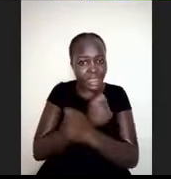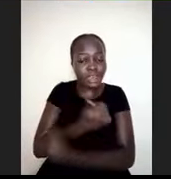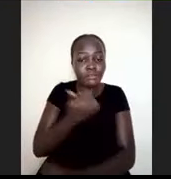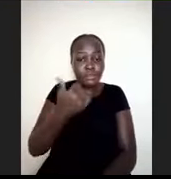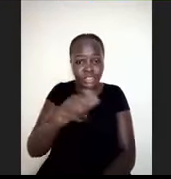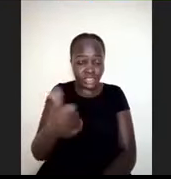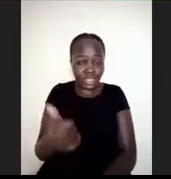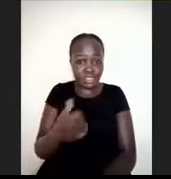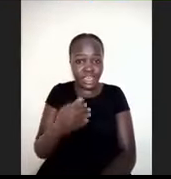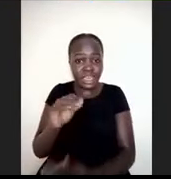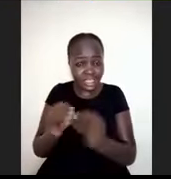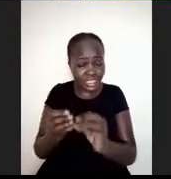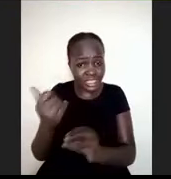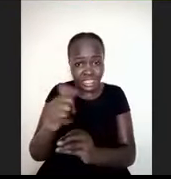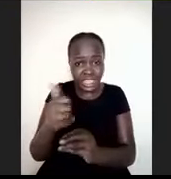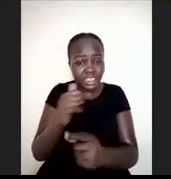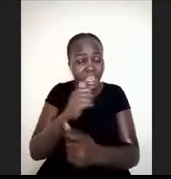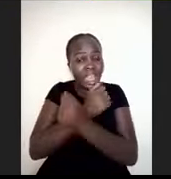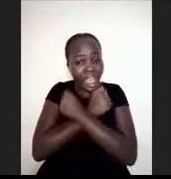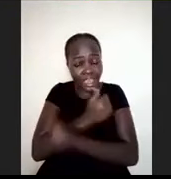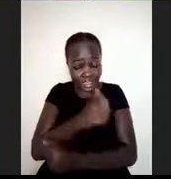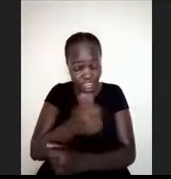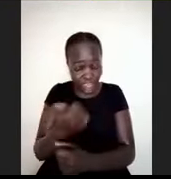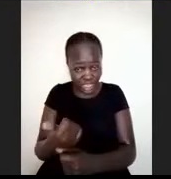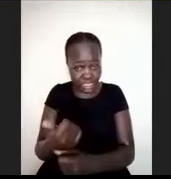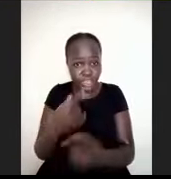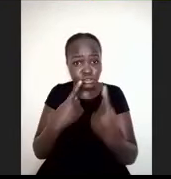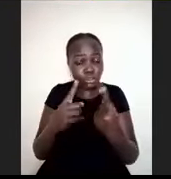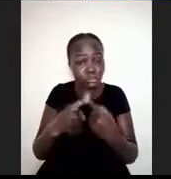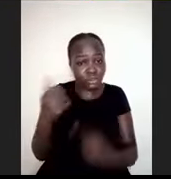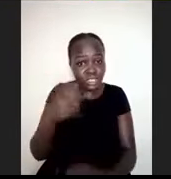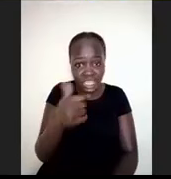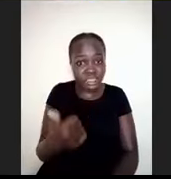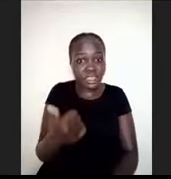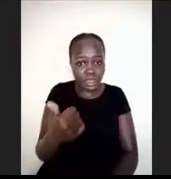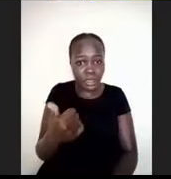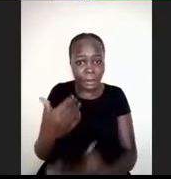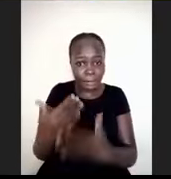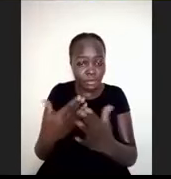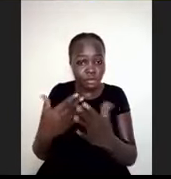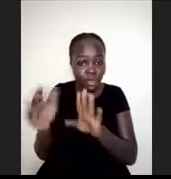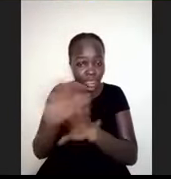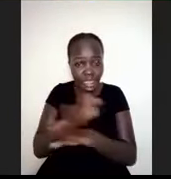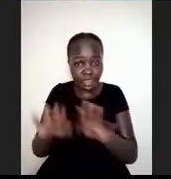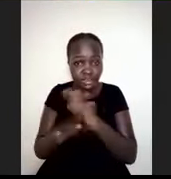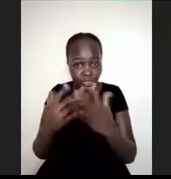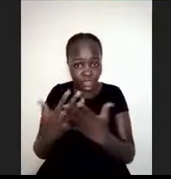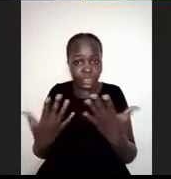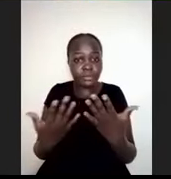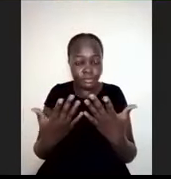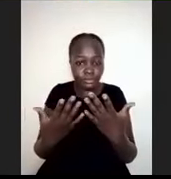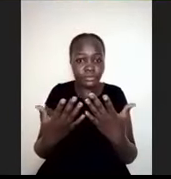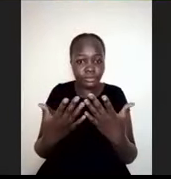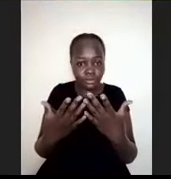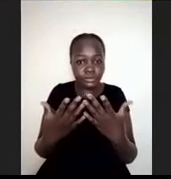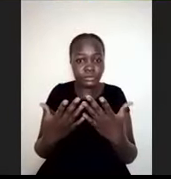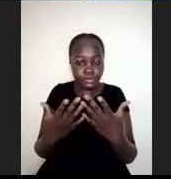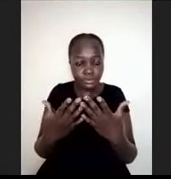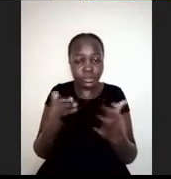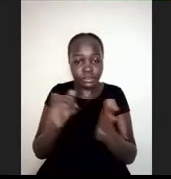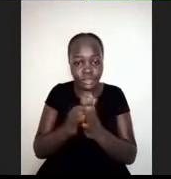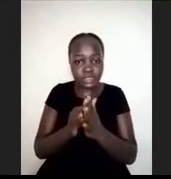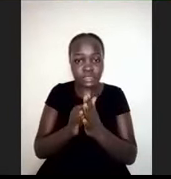hug one another, talk to one another, you know, before everything. so that it's meaningful, they're